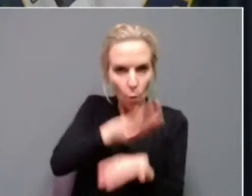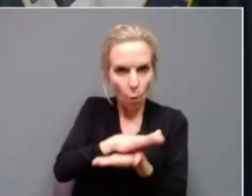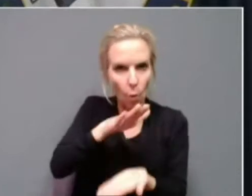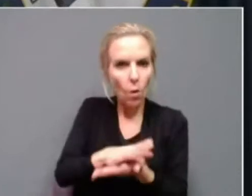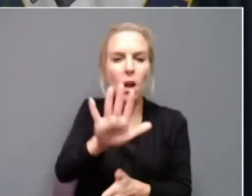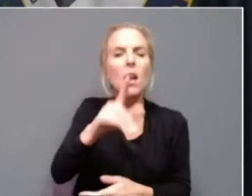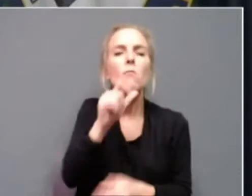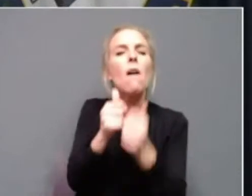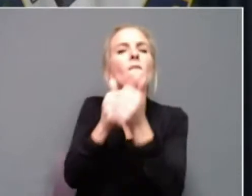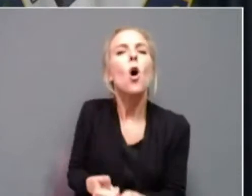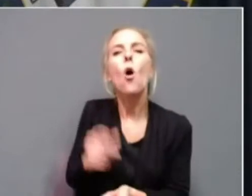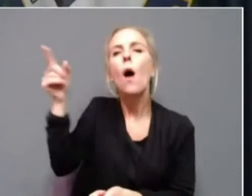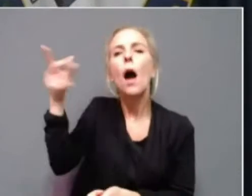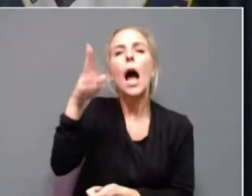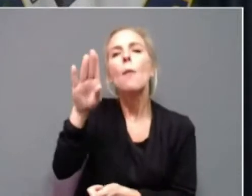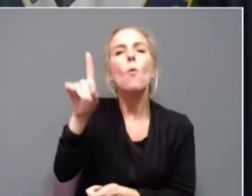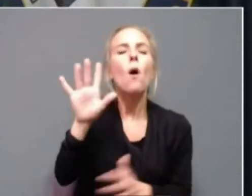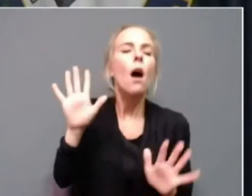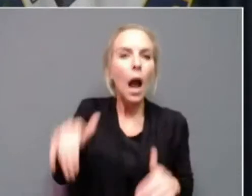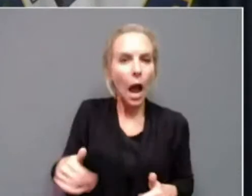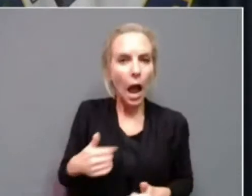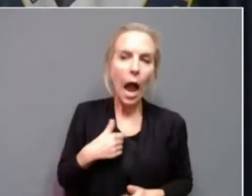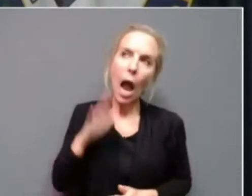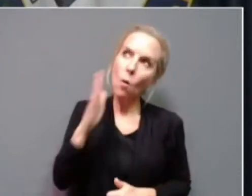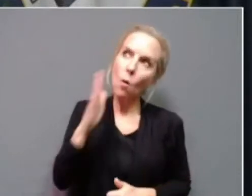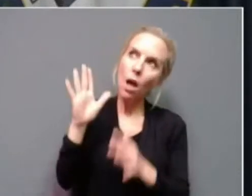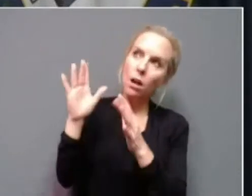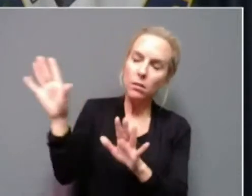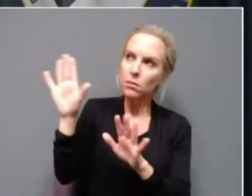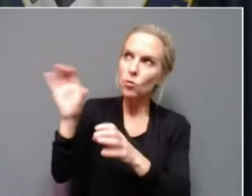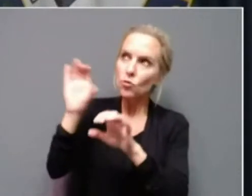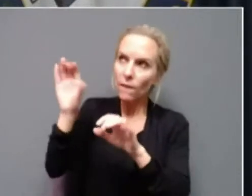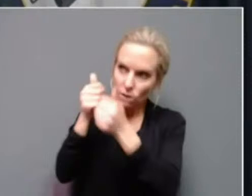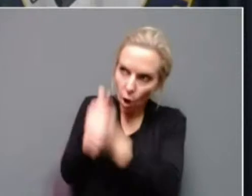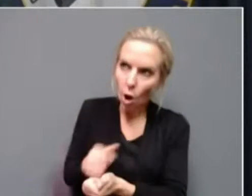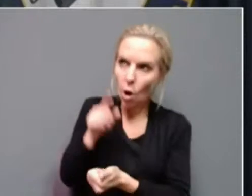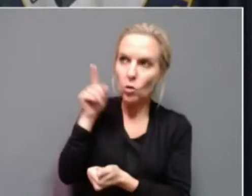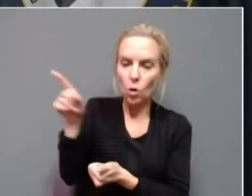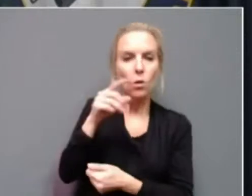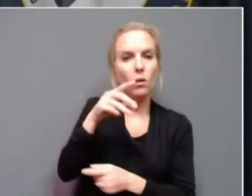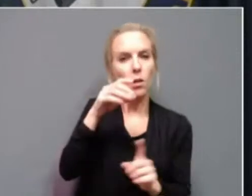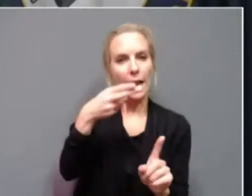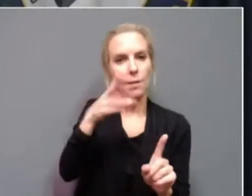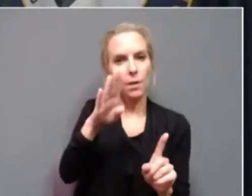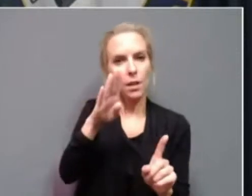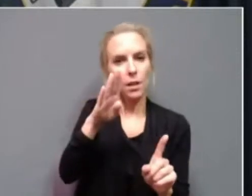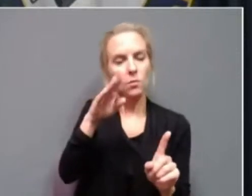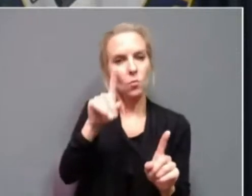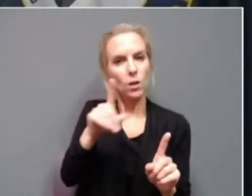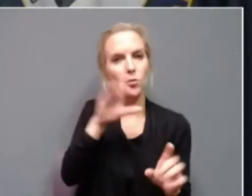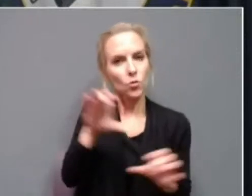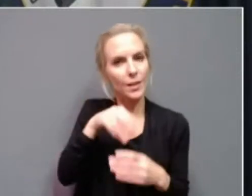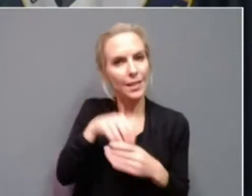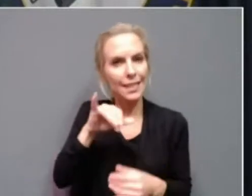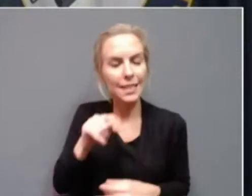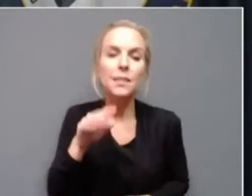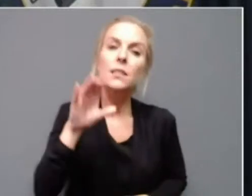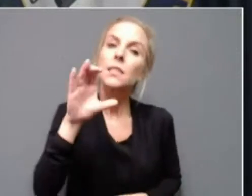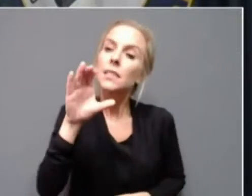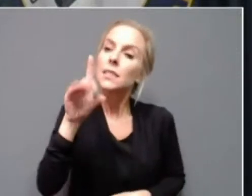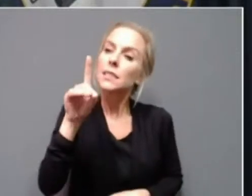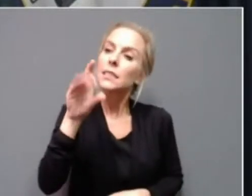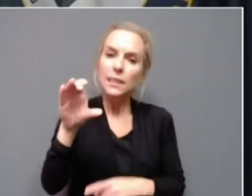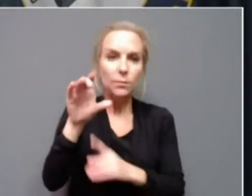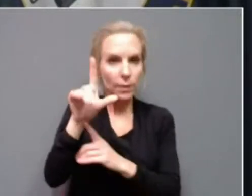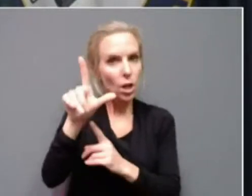1. It's, I'm going to say I'm going to follow House Bill 1 to not do what's in it. Legislature said the CDC, what it recommended would be law and we'd have